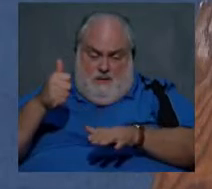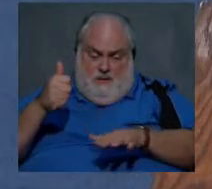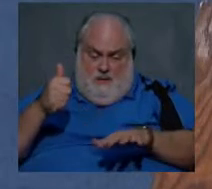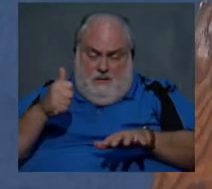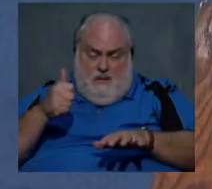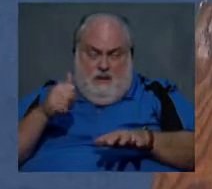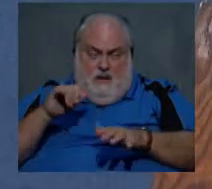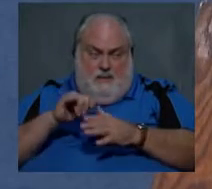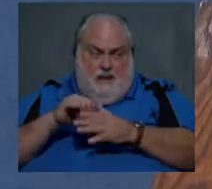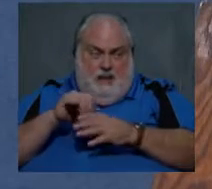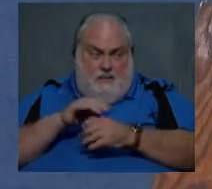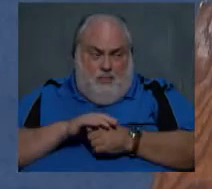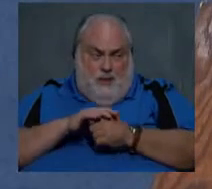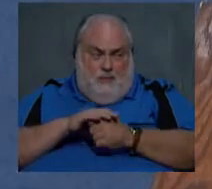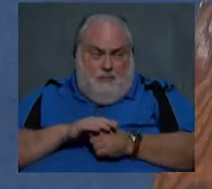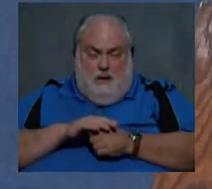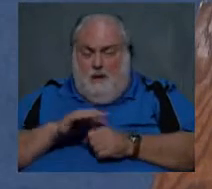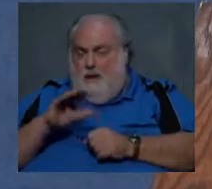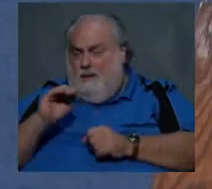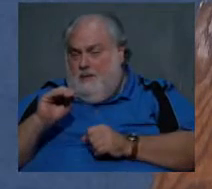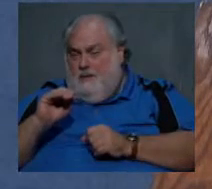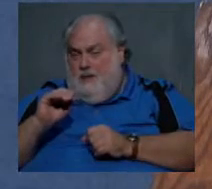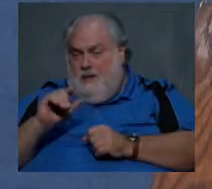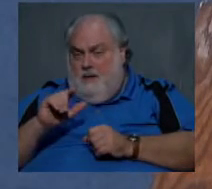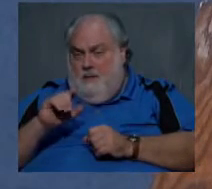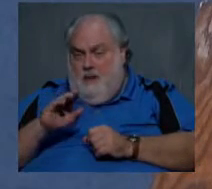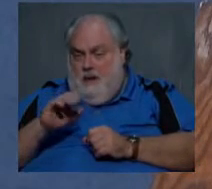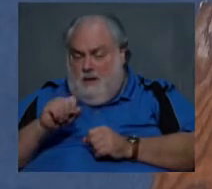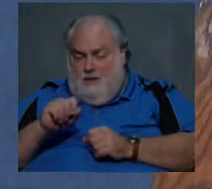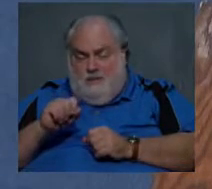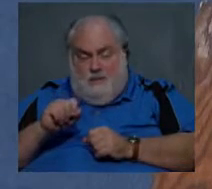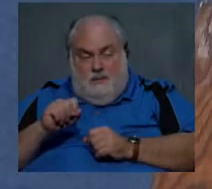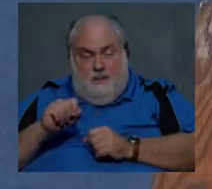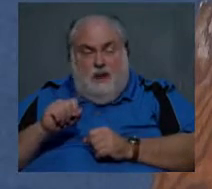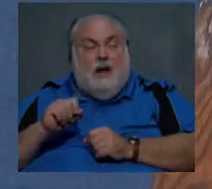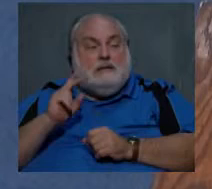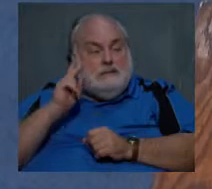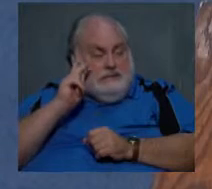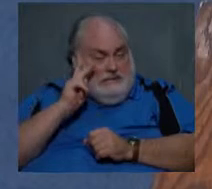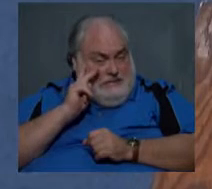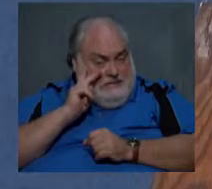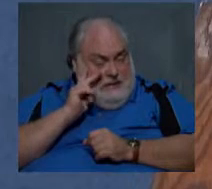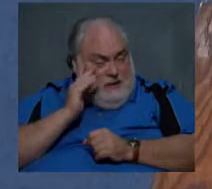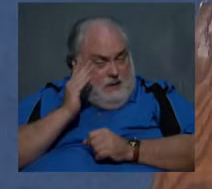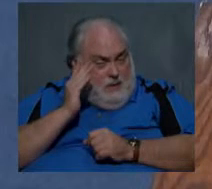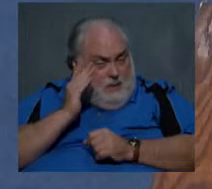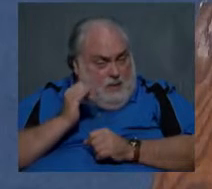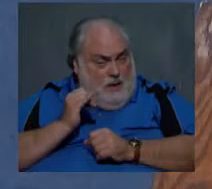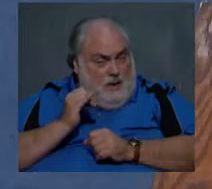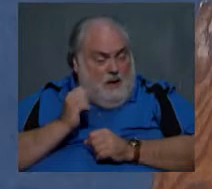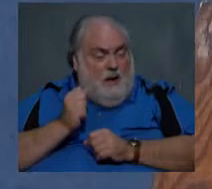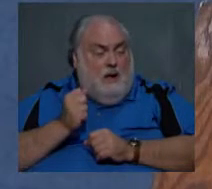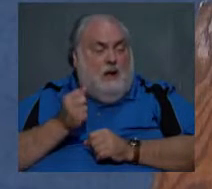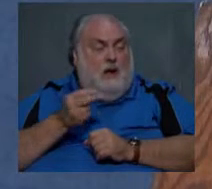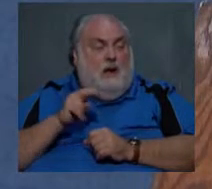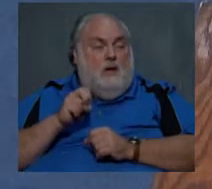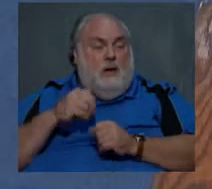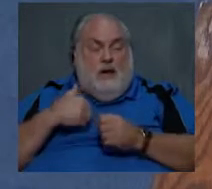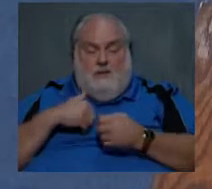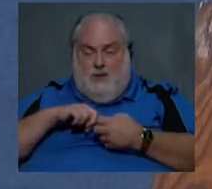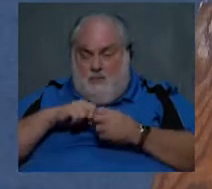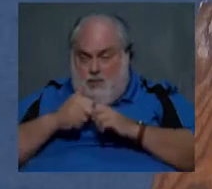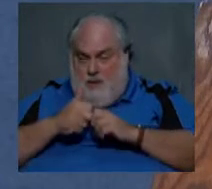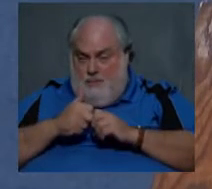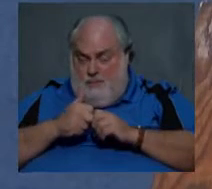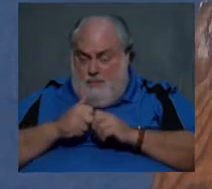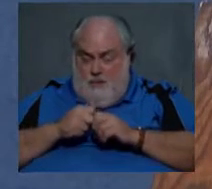equates in pressure to about 50 pounds. And I can see that she might have pressure problems up